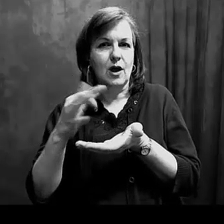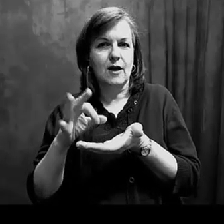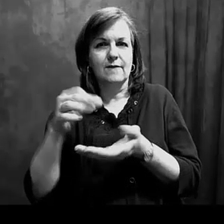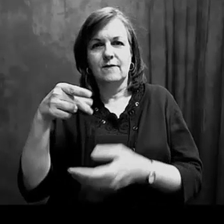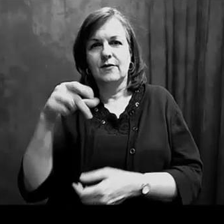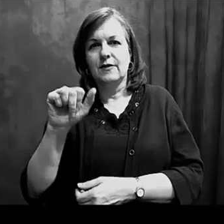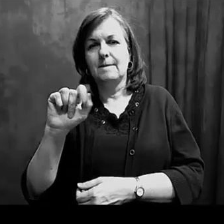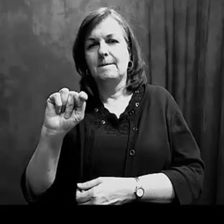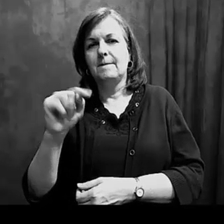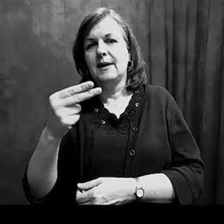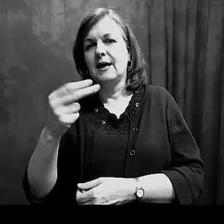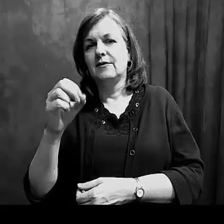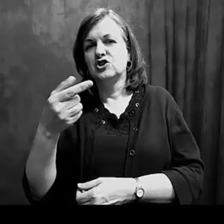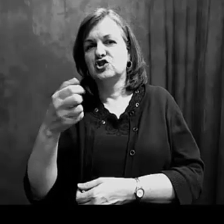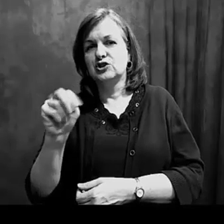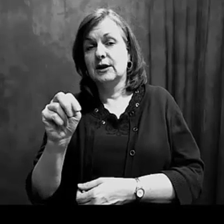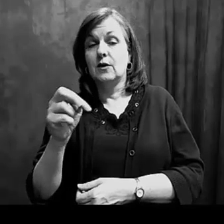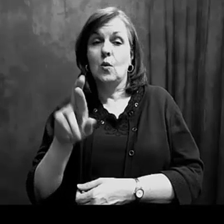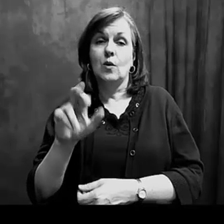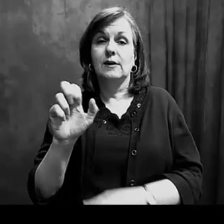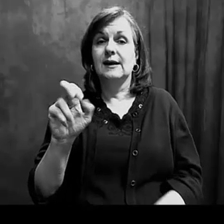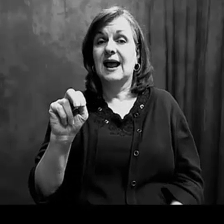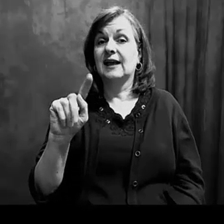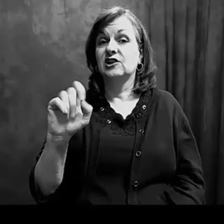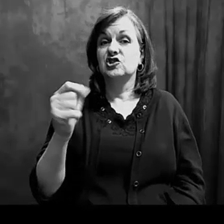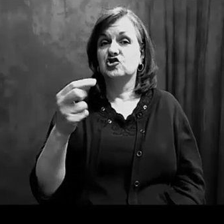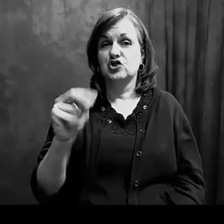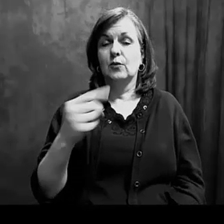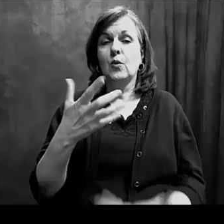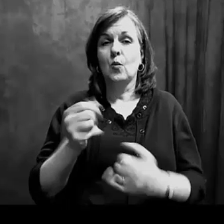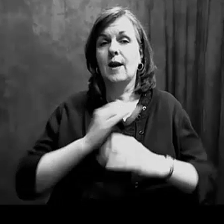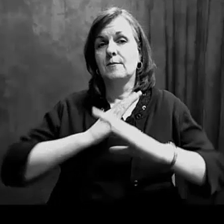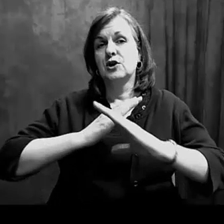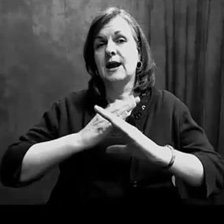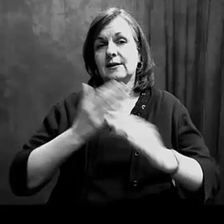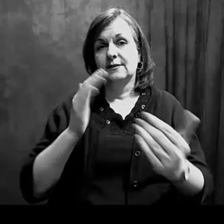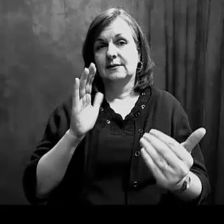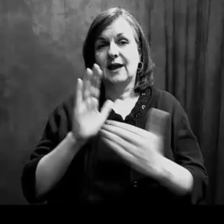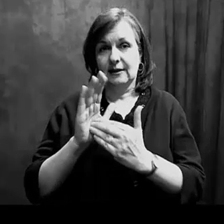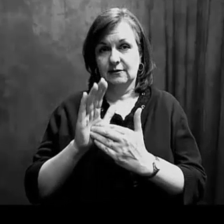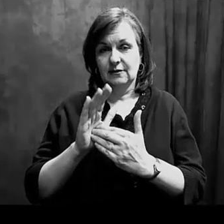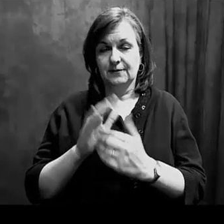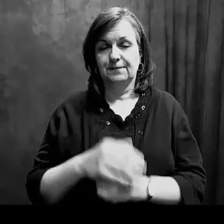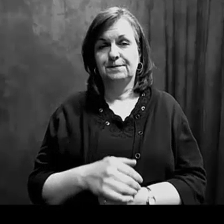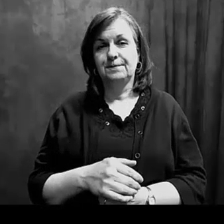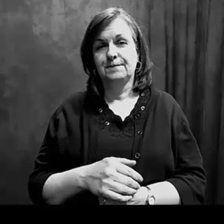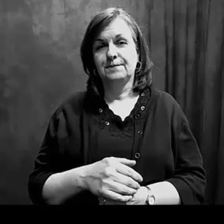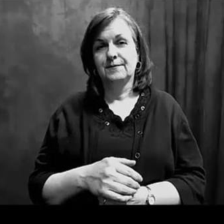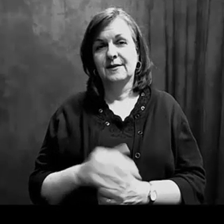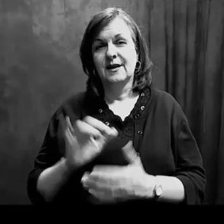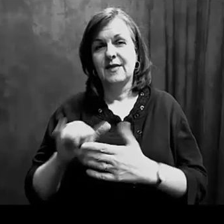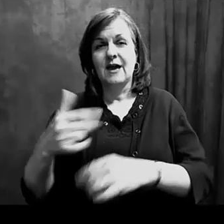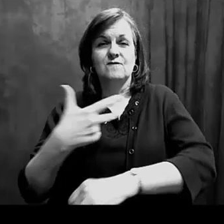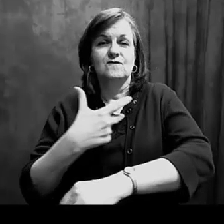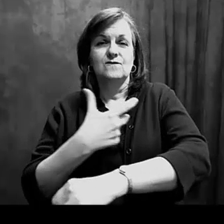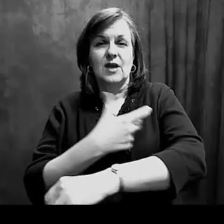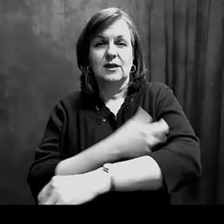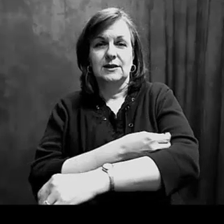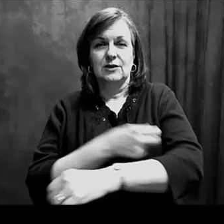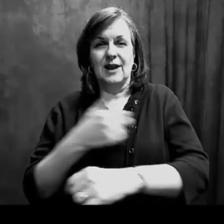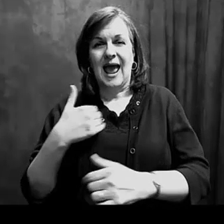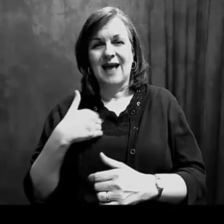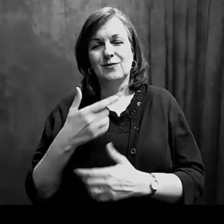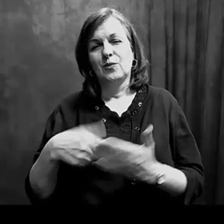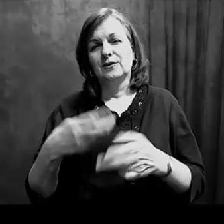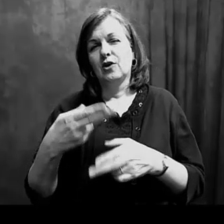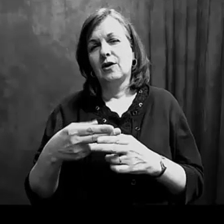the pathogen or antigen that we're interested in. Most of the time we look at that vaccine